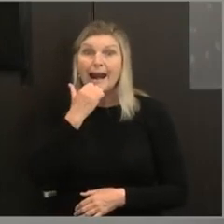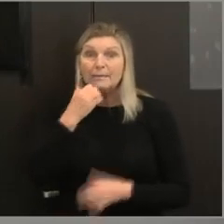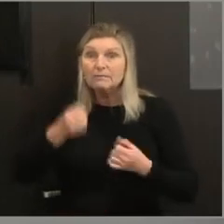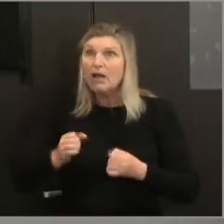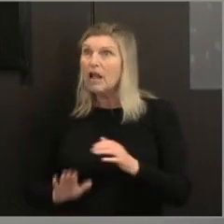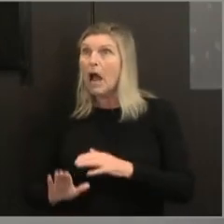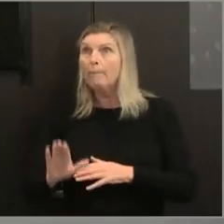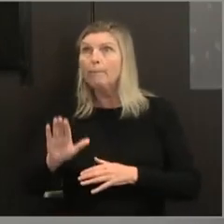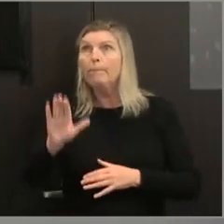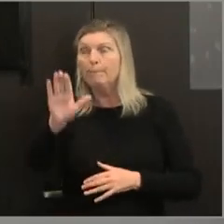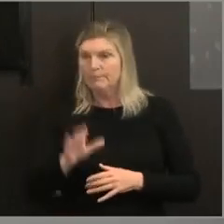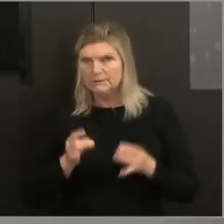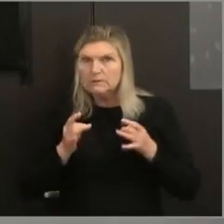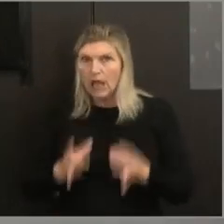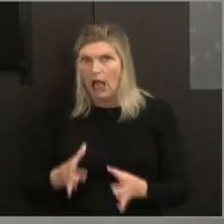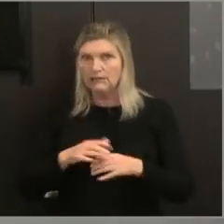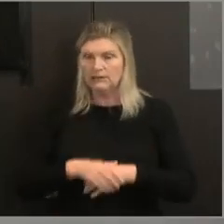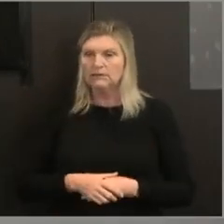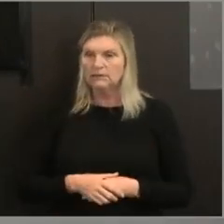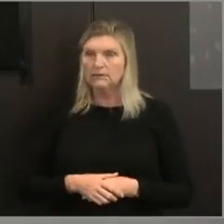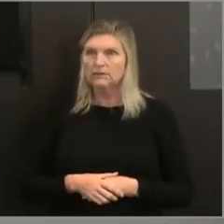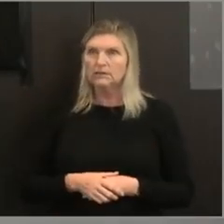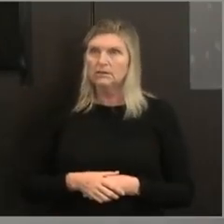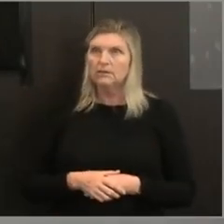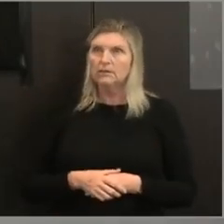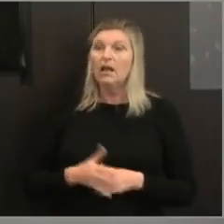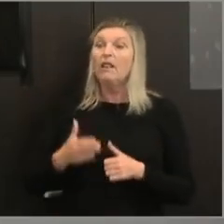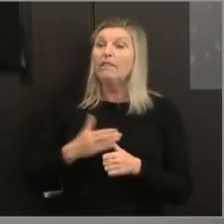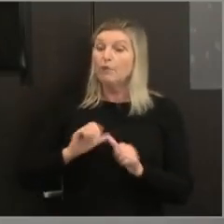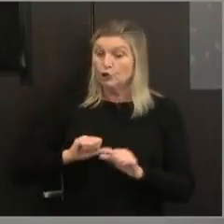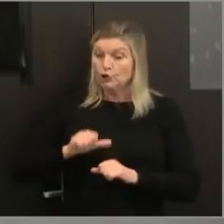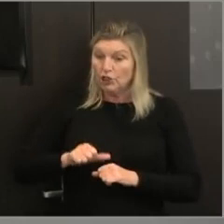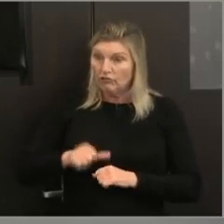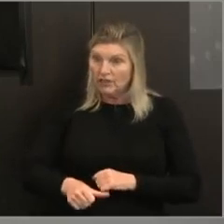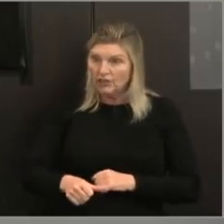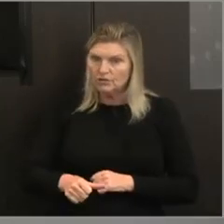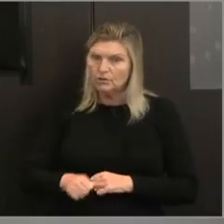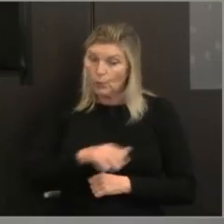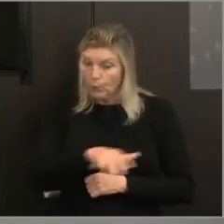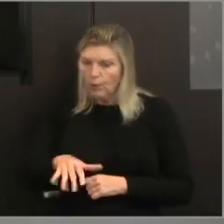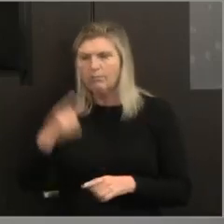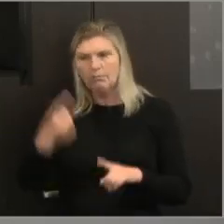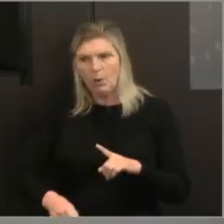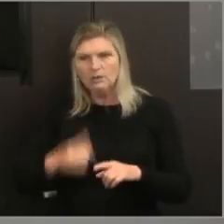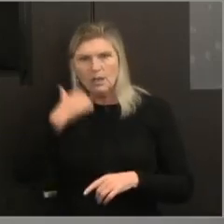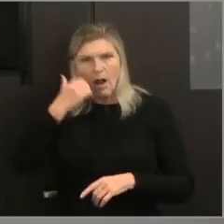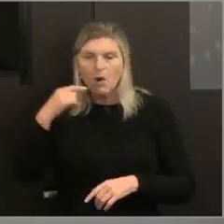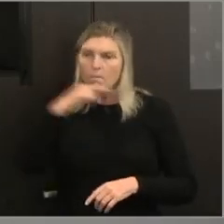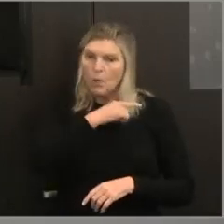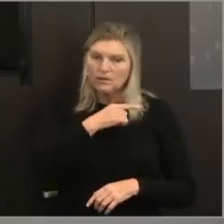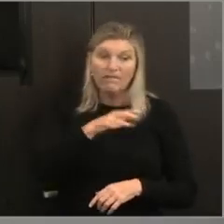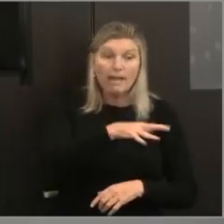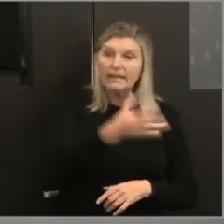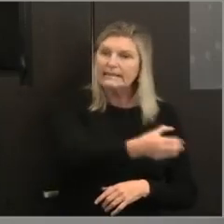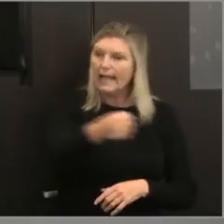began to rise. And those first generation of largely Māori boys who were taken from their